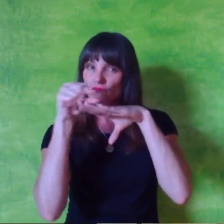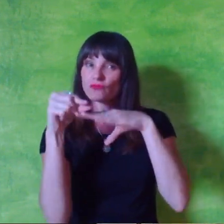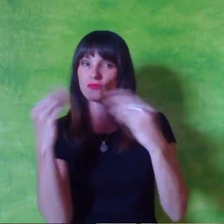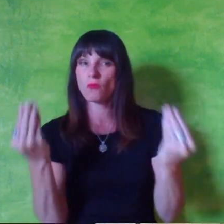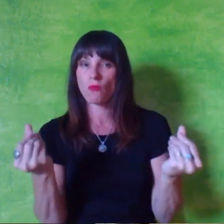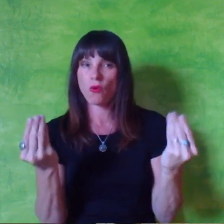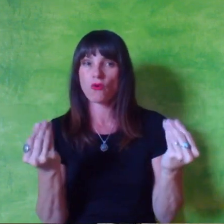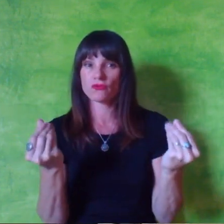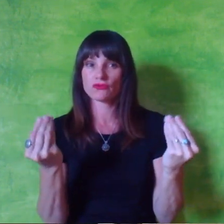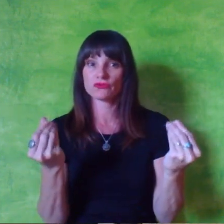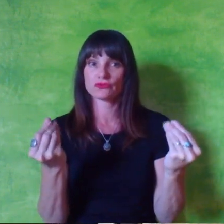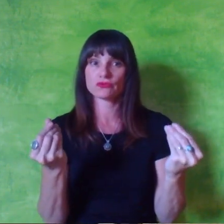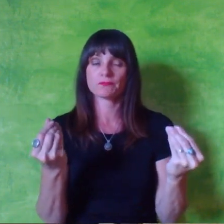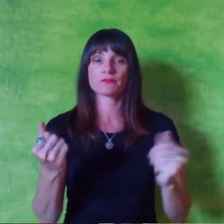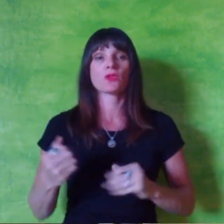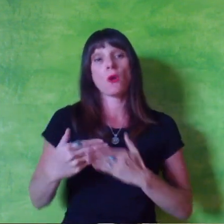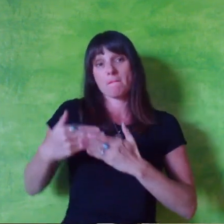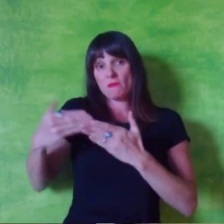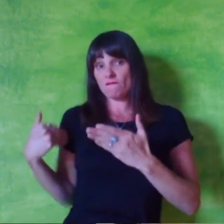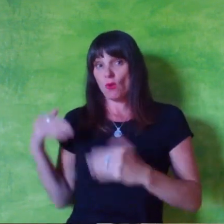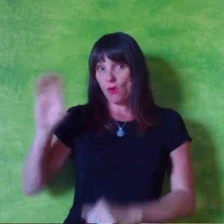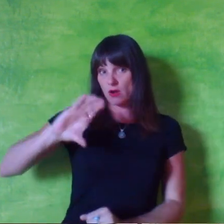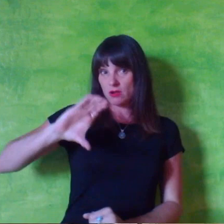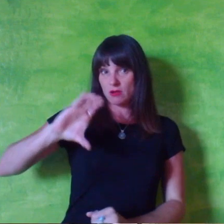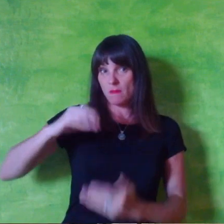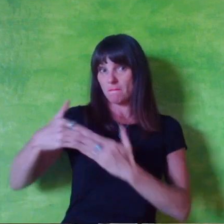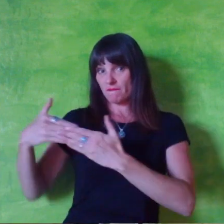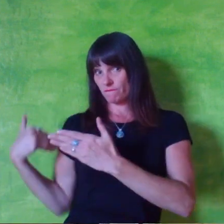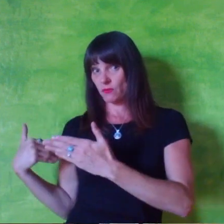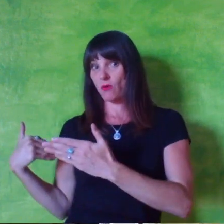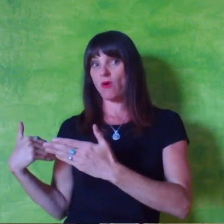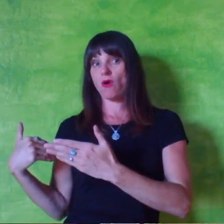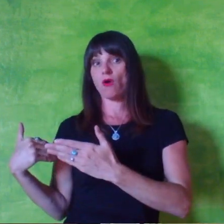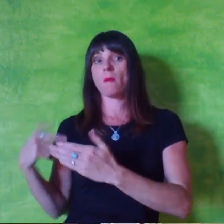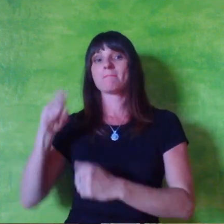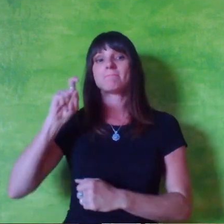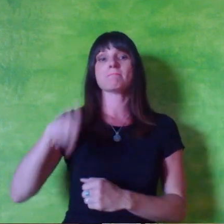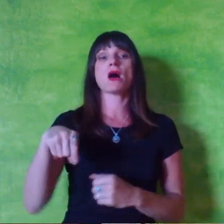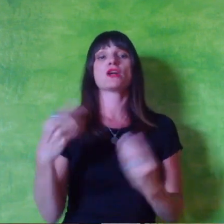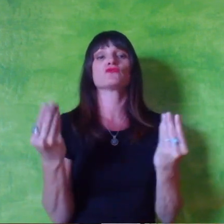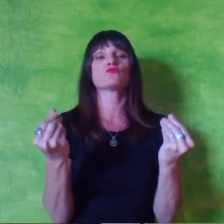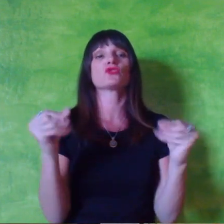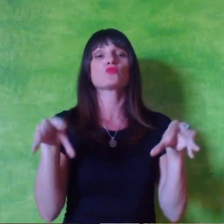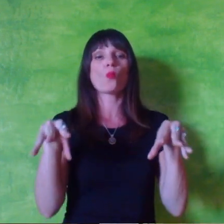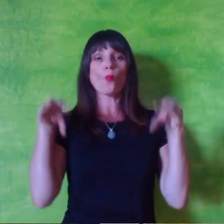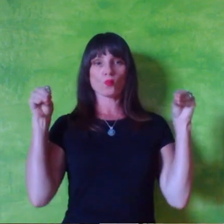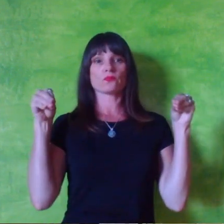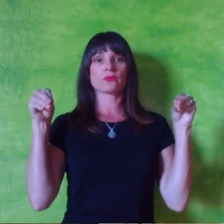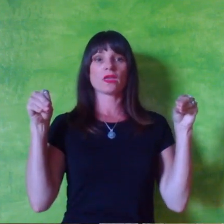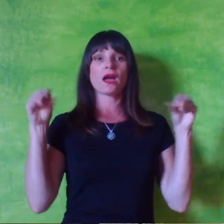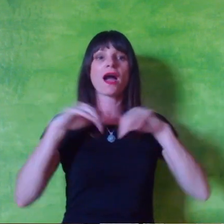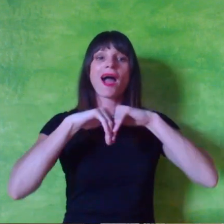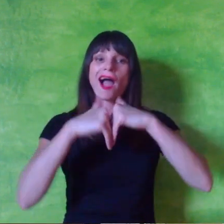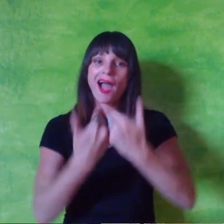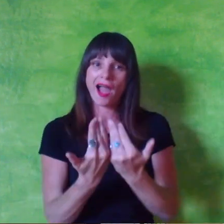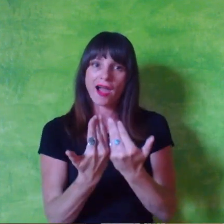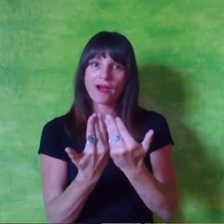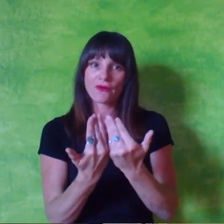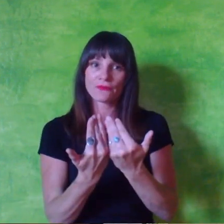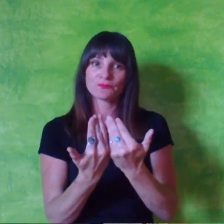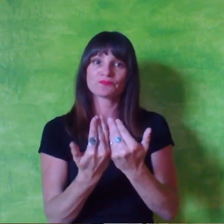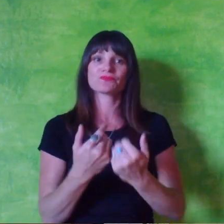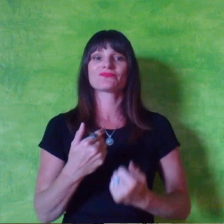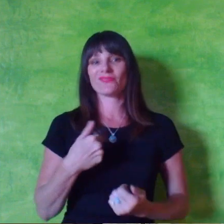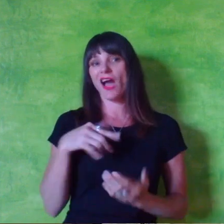outside. And a trick that I learned on how to get rid of some of this moisture is you just put it on a plate, you don't cover